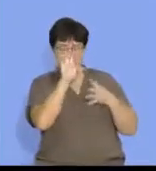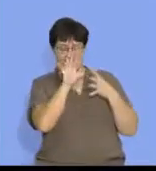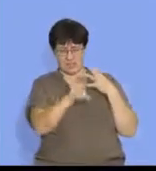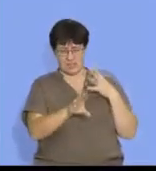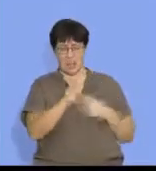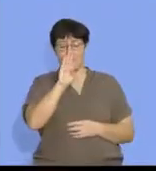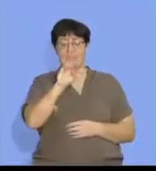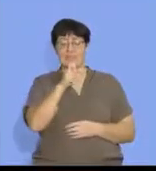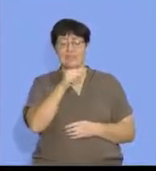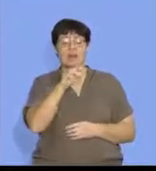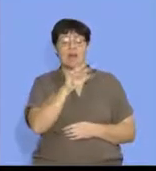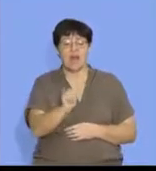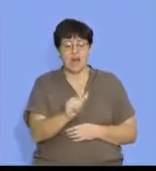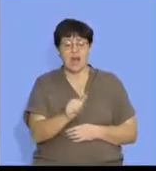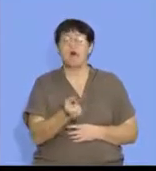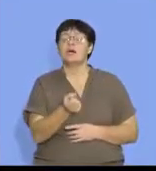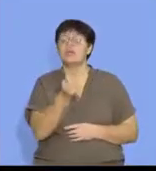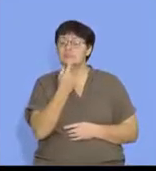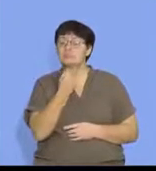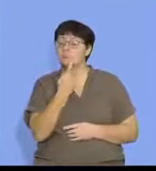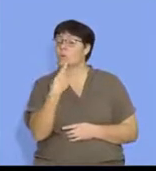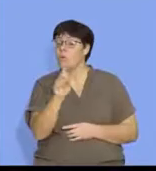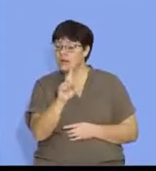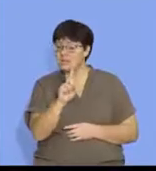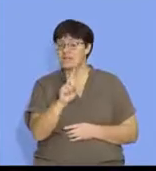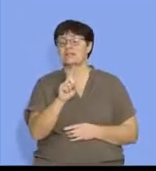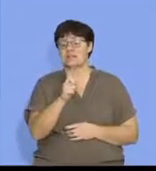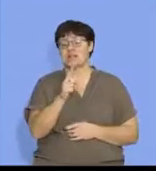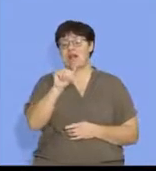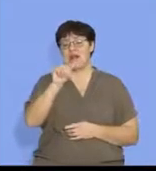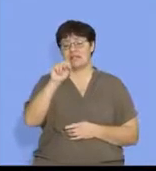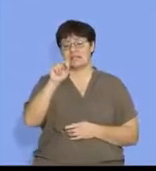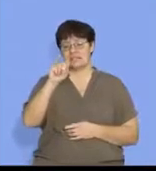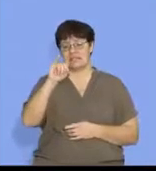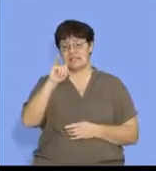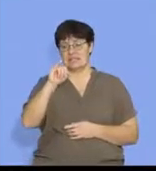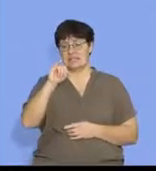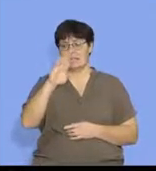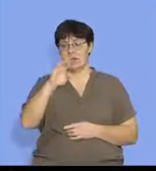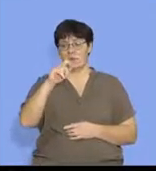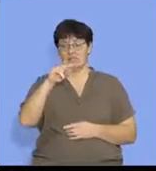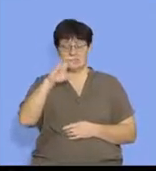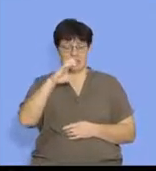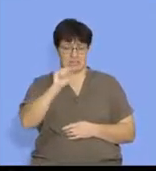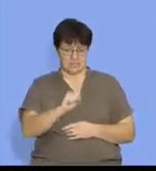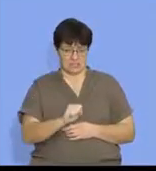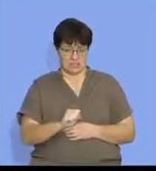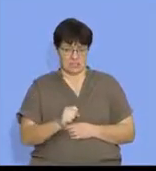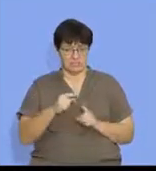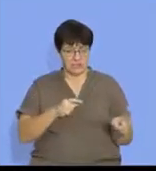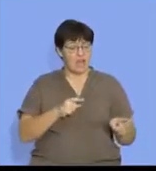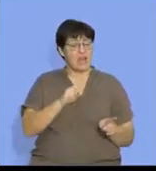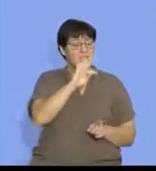guys. Bacteria can be treated with antibiotics. Viruses,